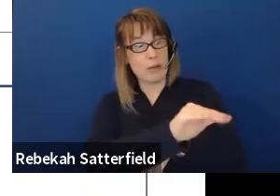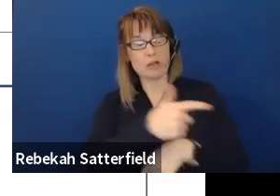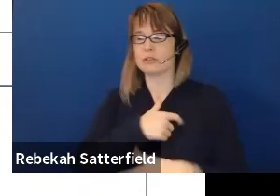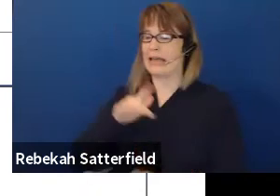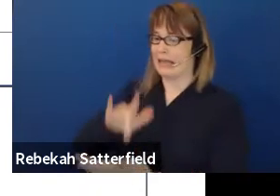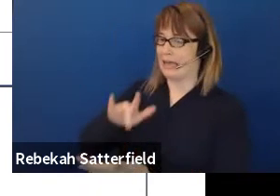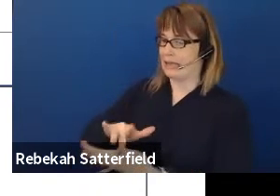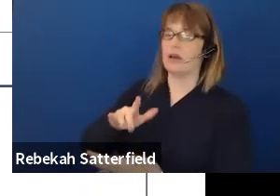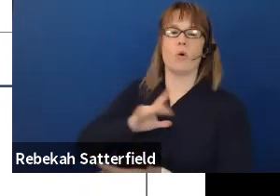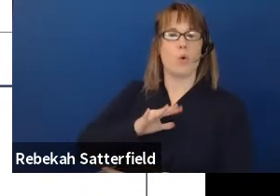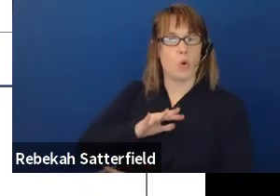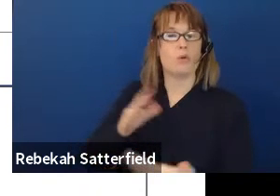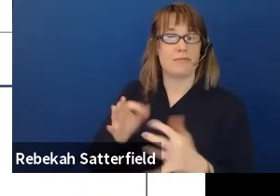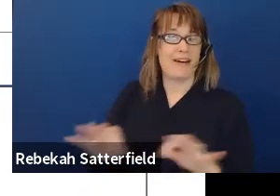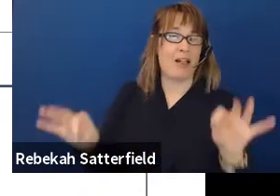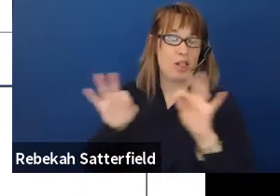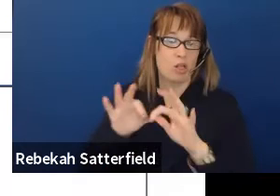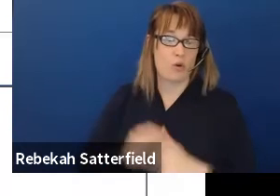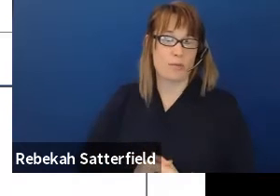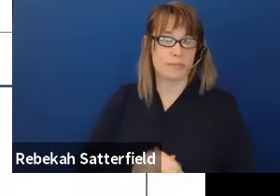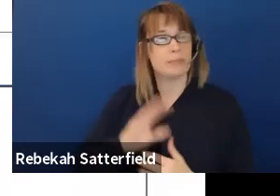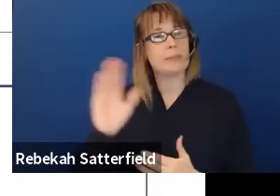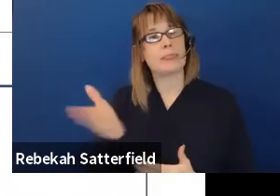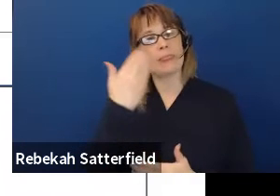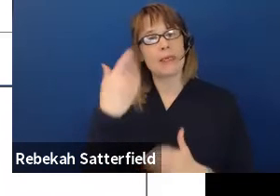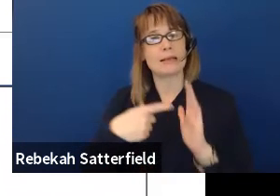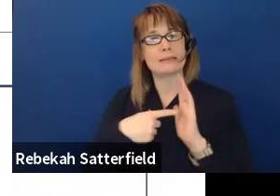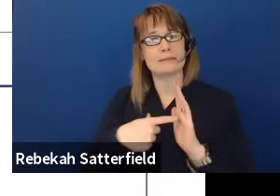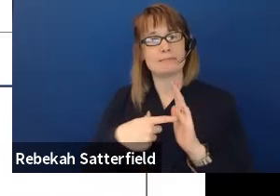very valuable. Next slide, please.